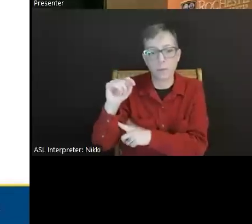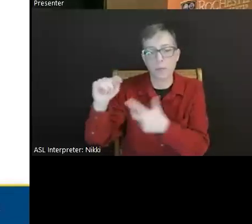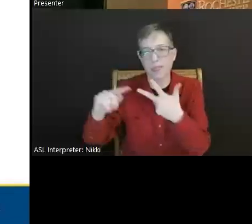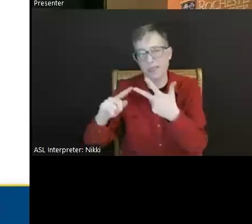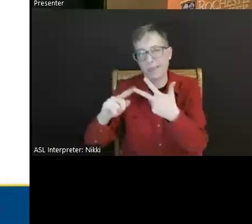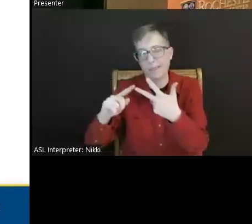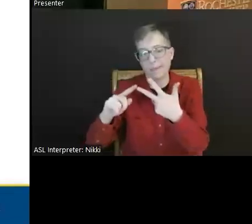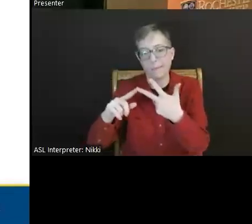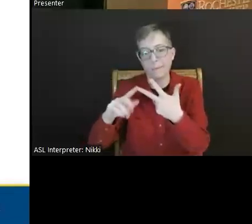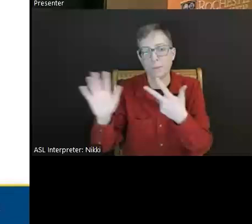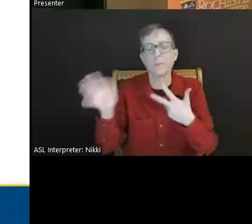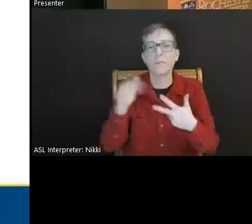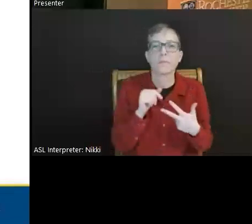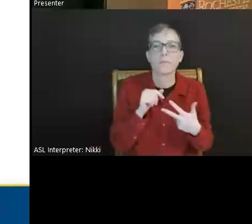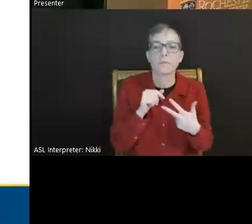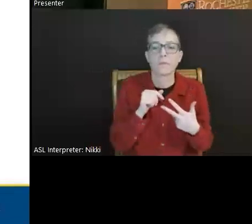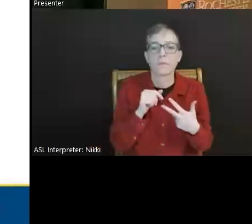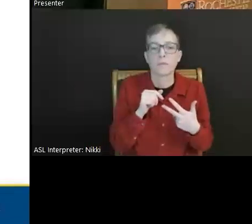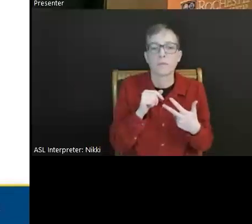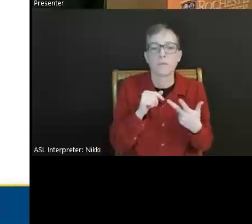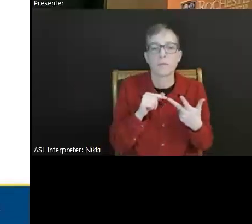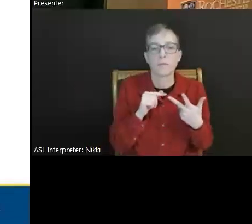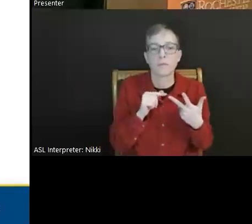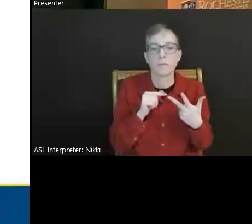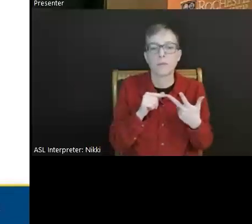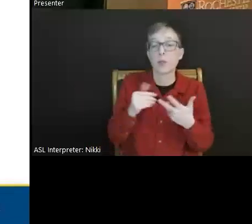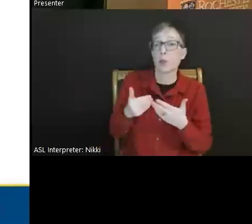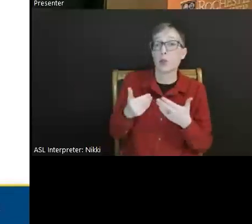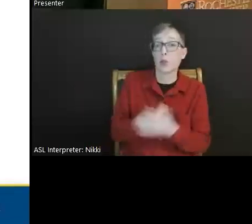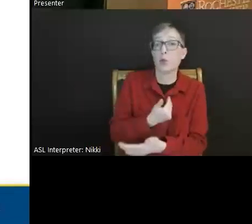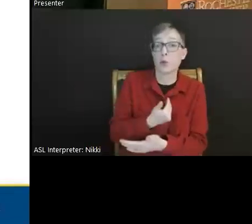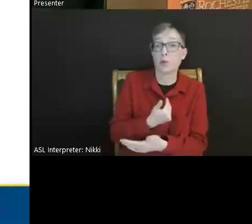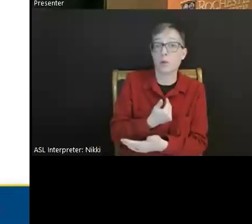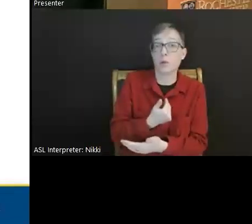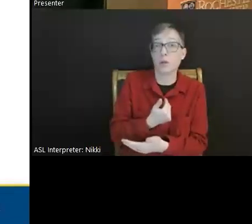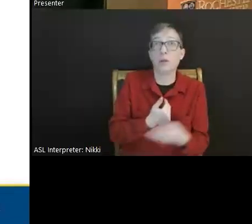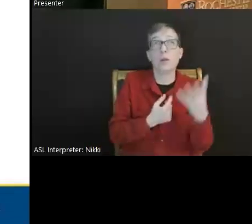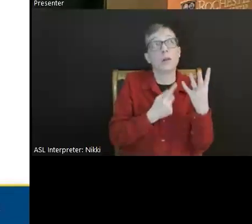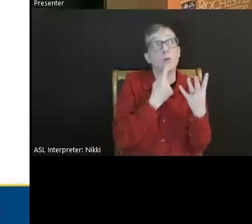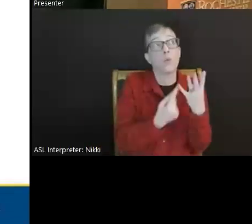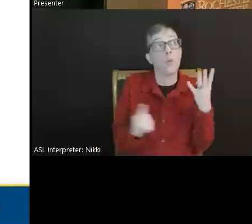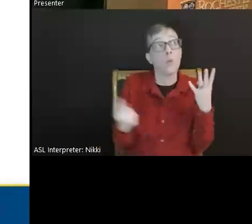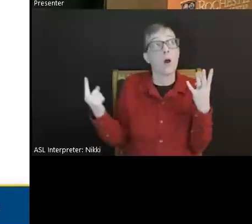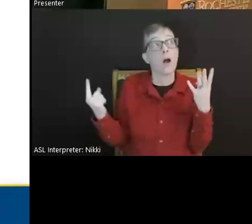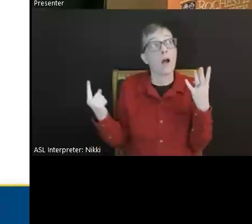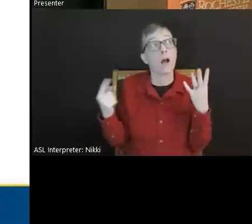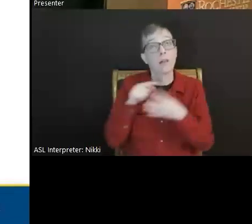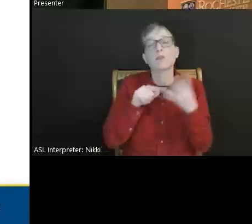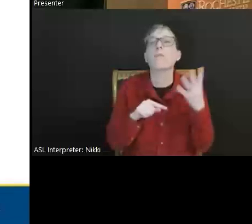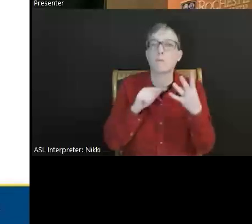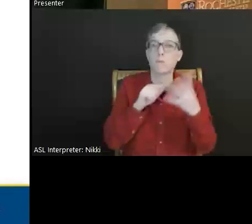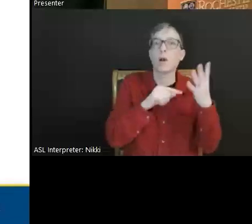team is one of 4 new ACT teams in the state that have been rolled out with a new model treating